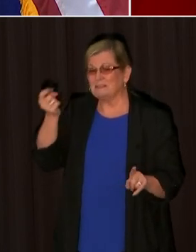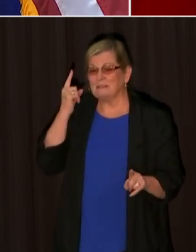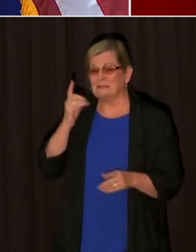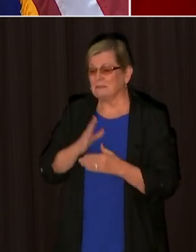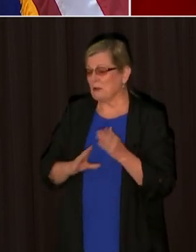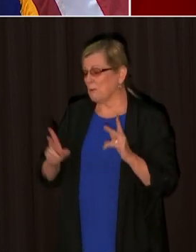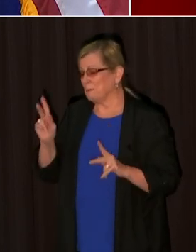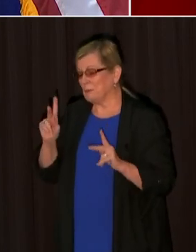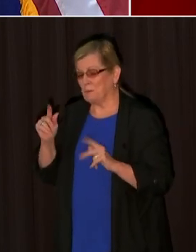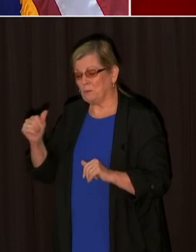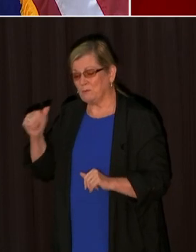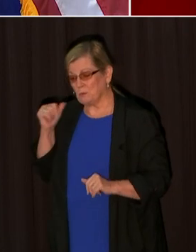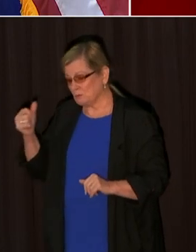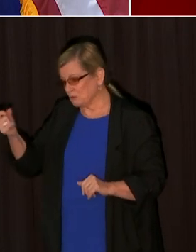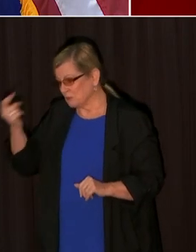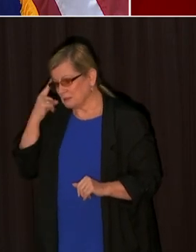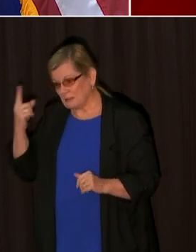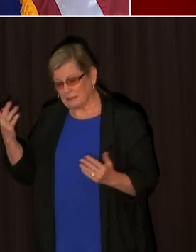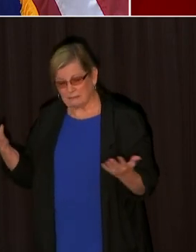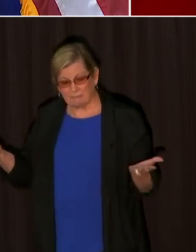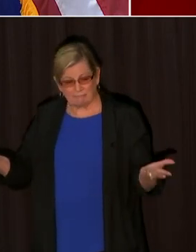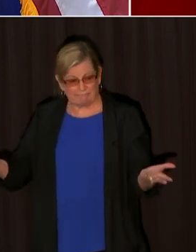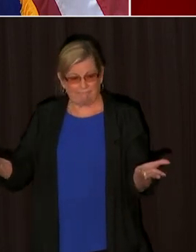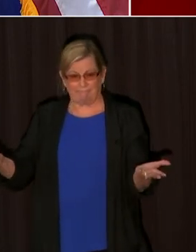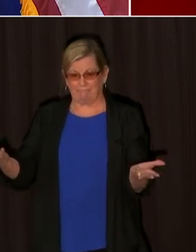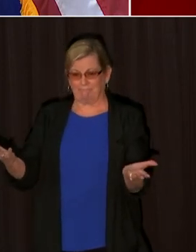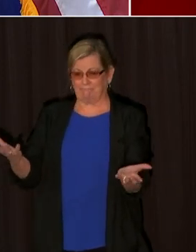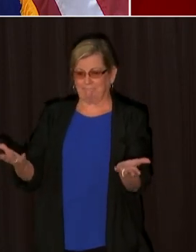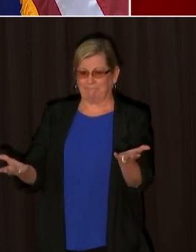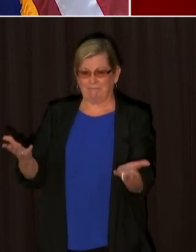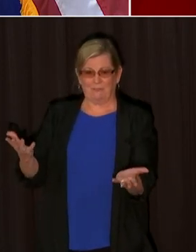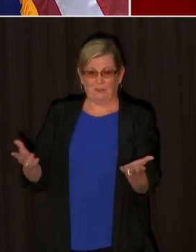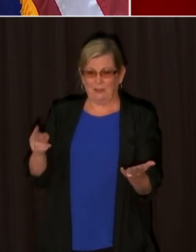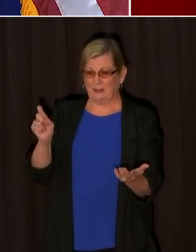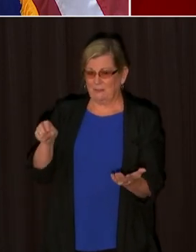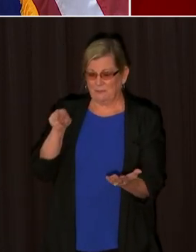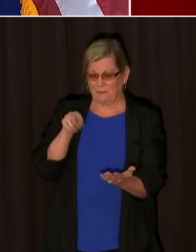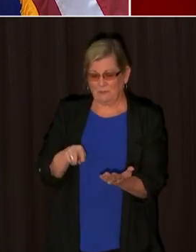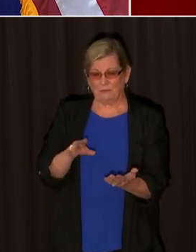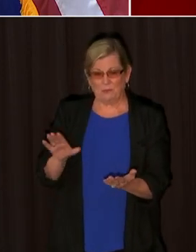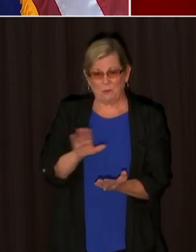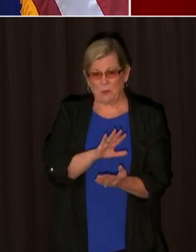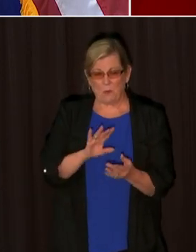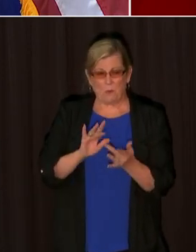and rest with that. So that's how I'll end that.